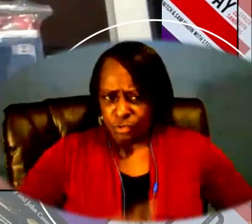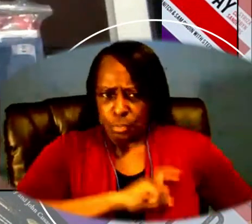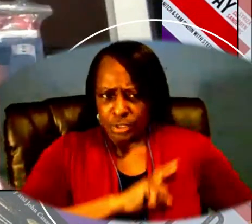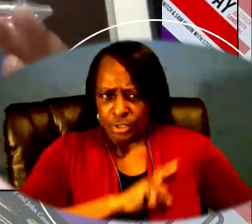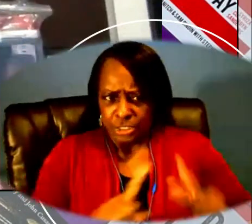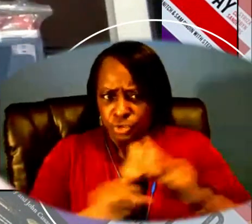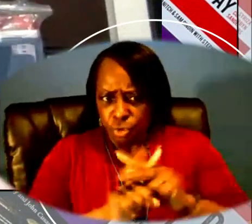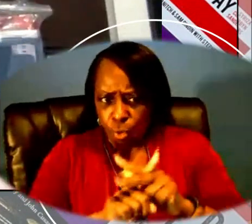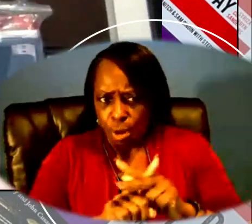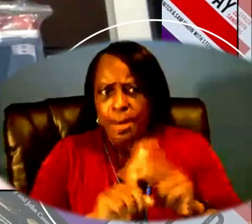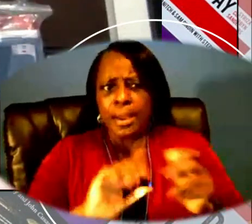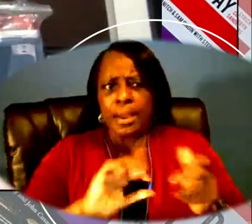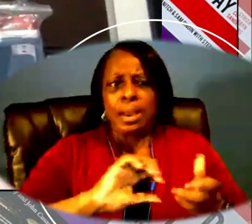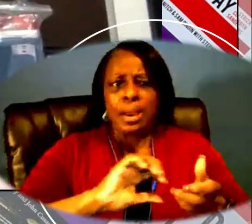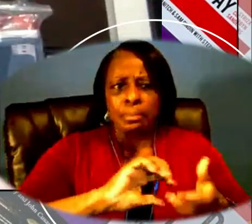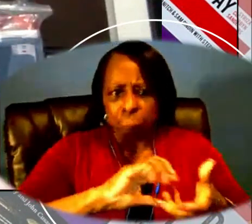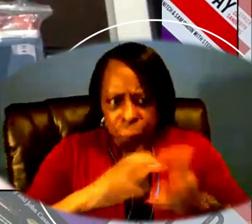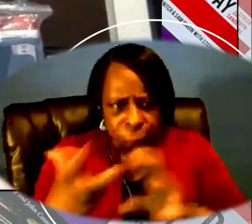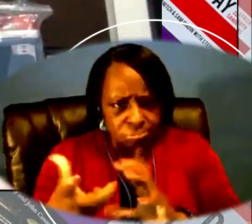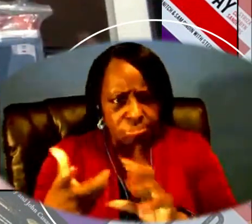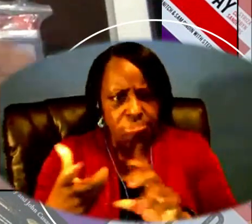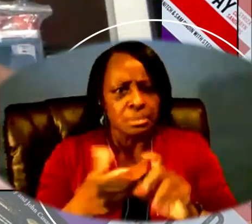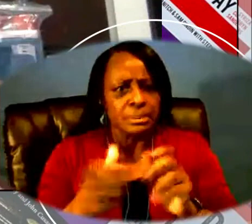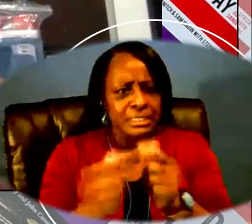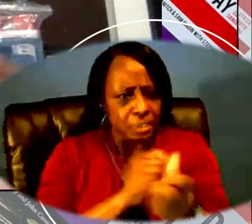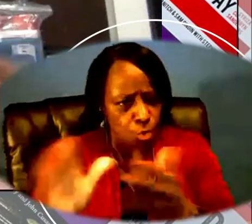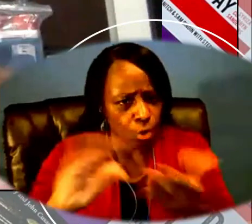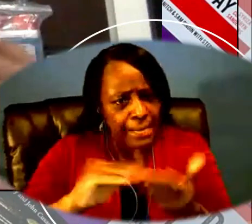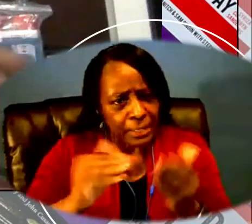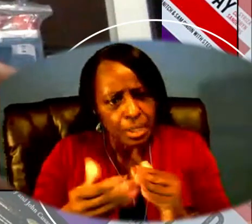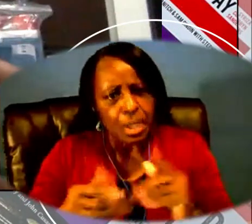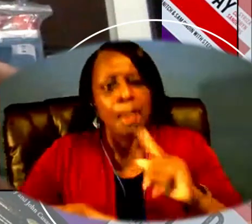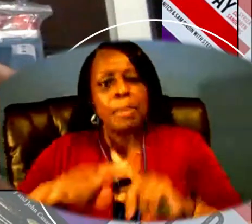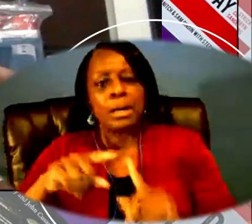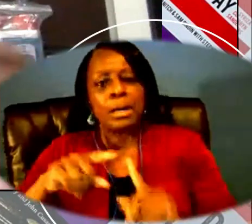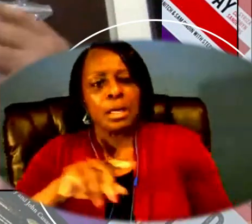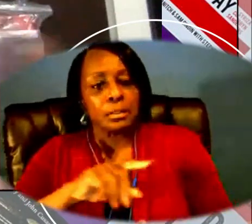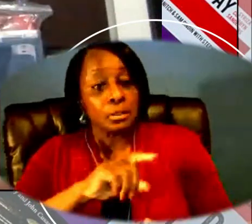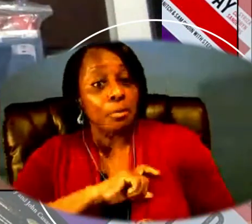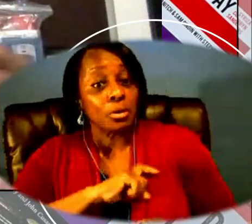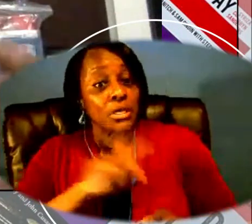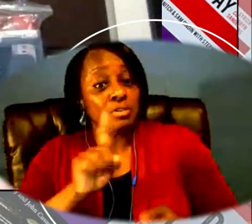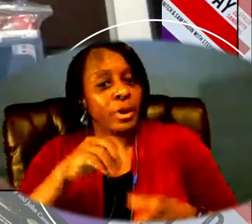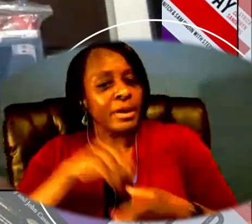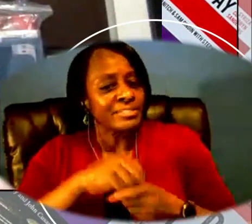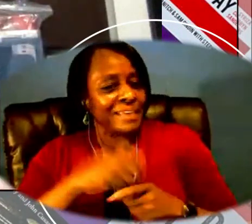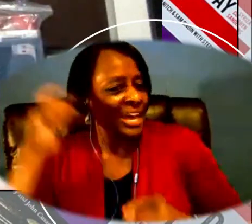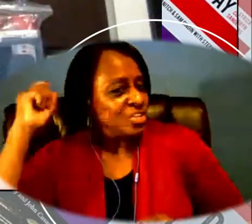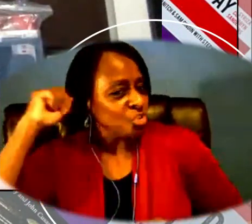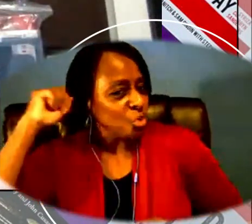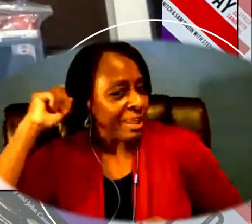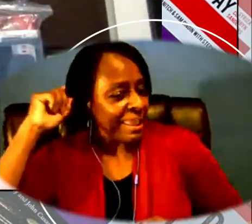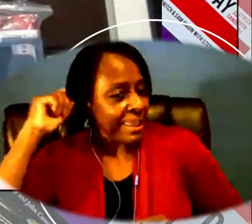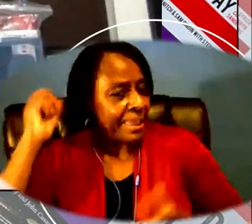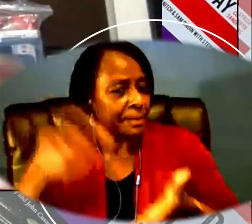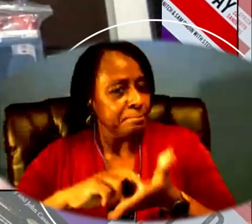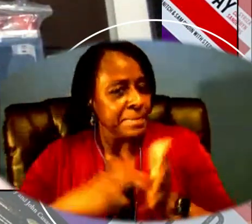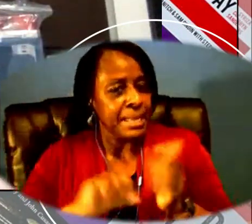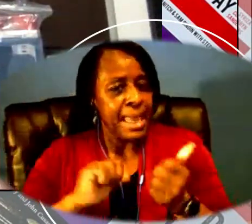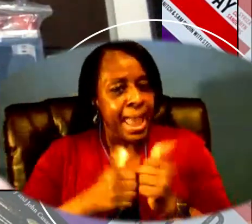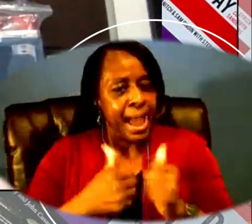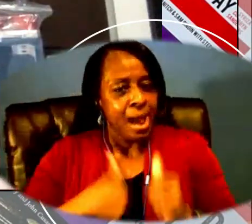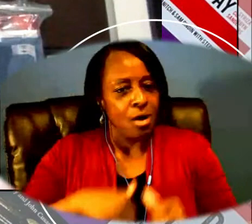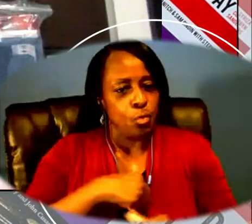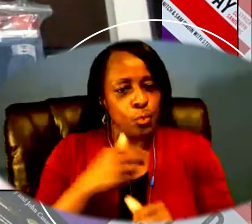are disrupting and damaging and destroying our communities, but also the police that we hold in our head and the ways in which that we treat each other